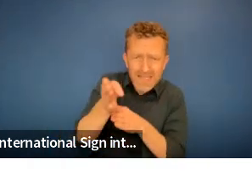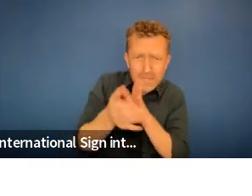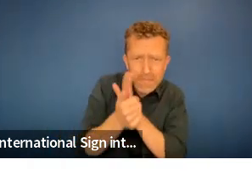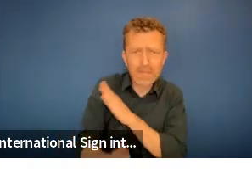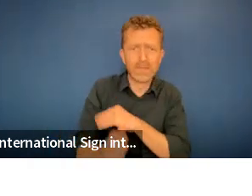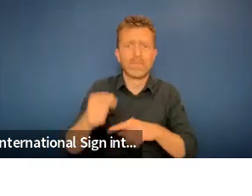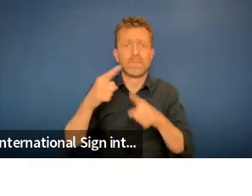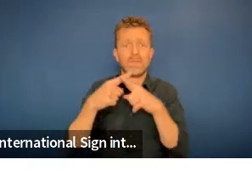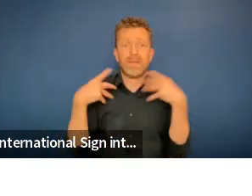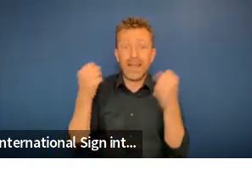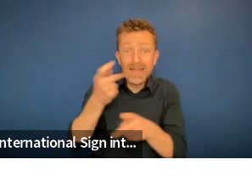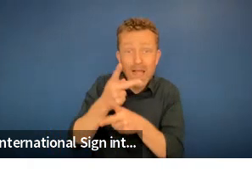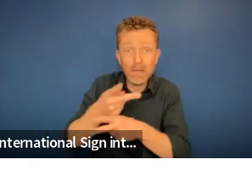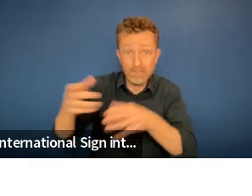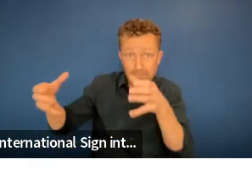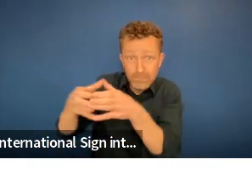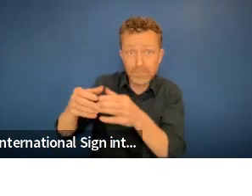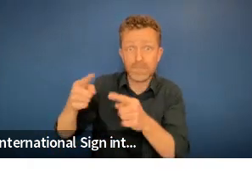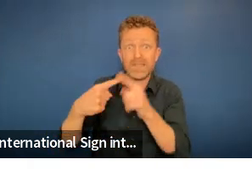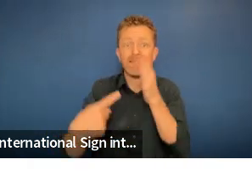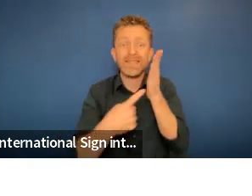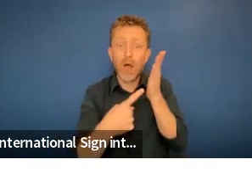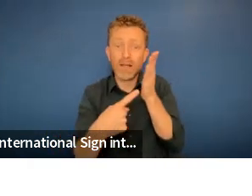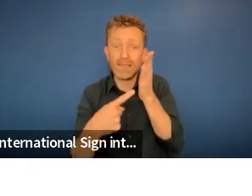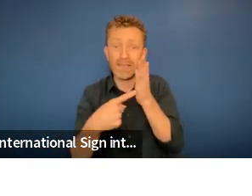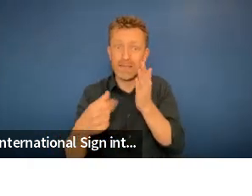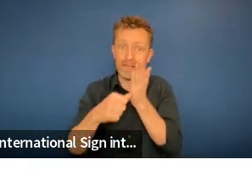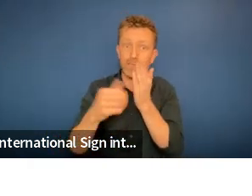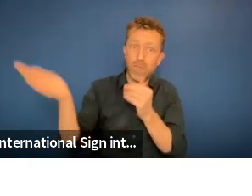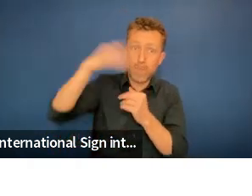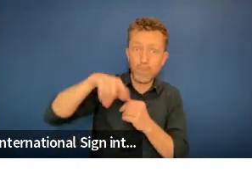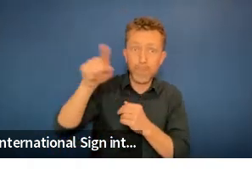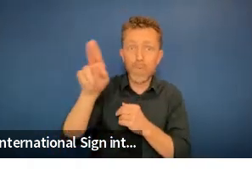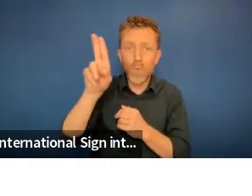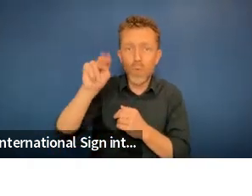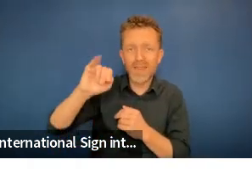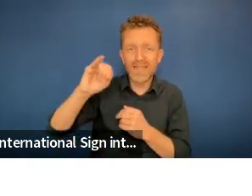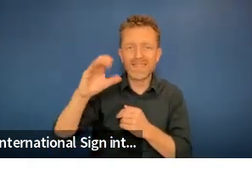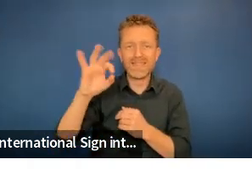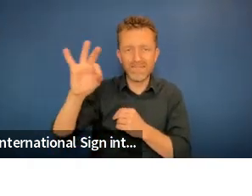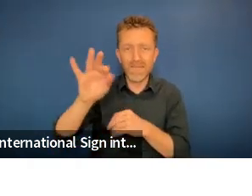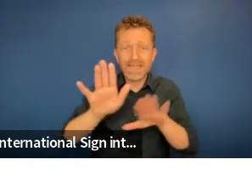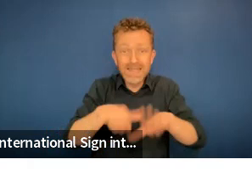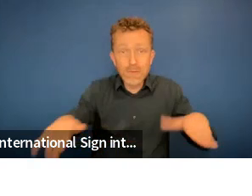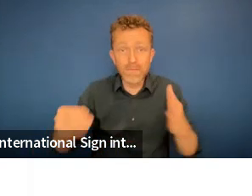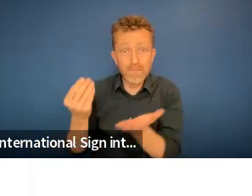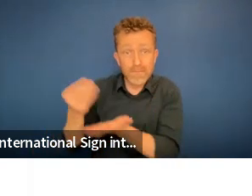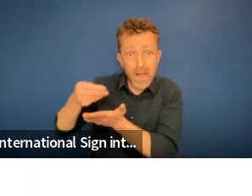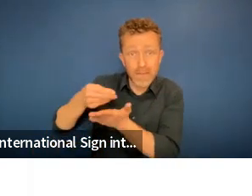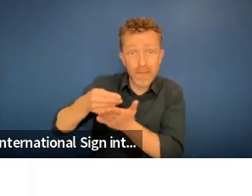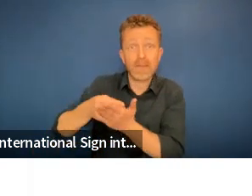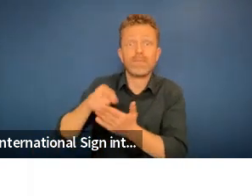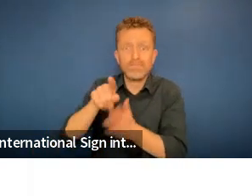with disabilities for 0 to less than 18 years old, covering developmental disability,